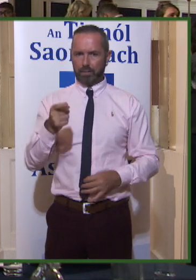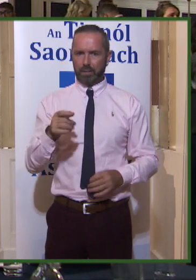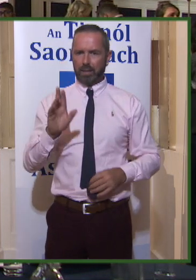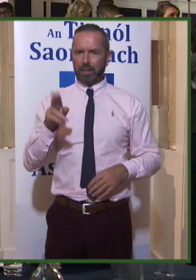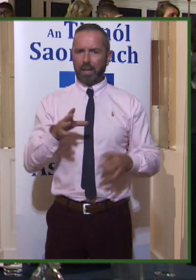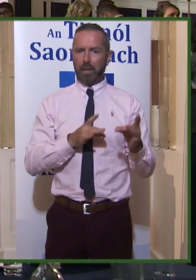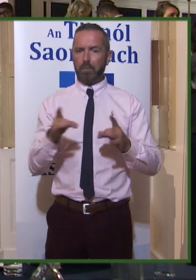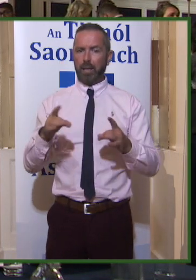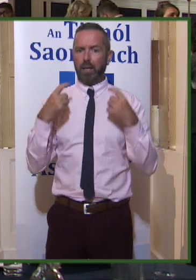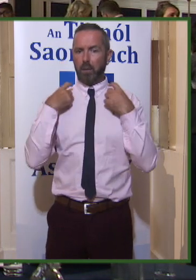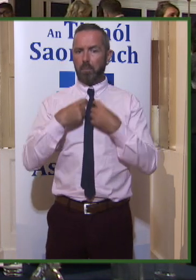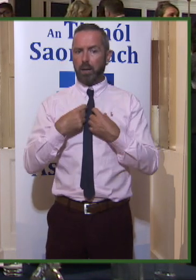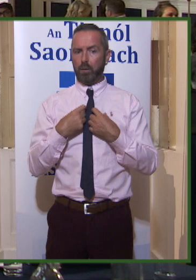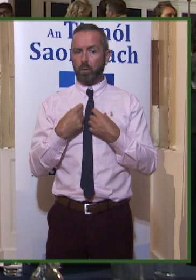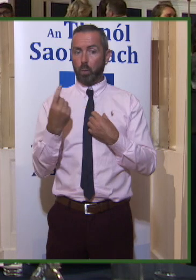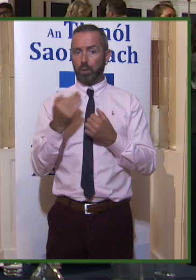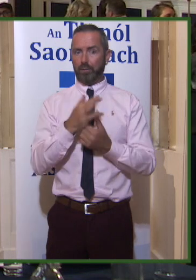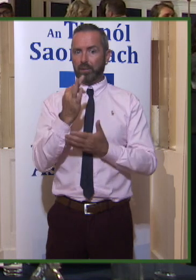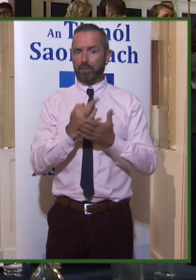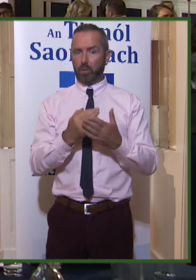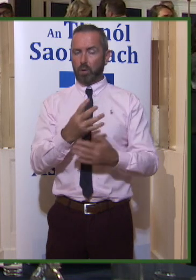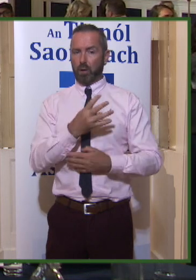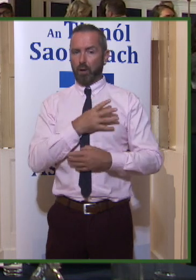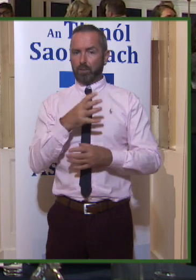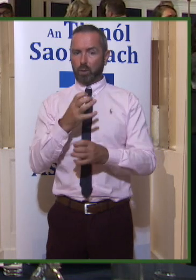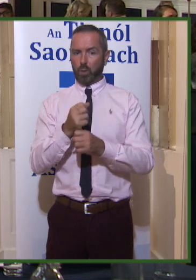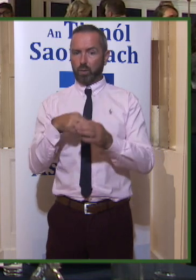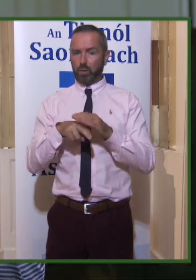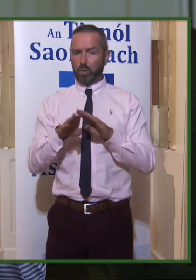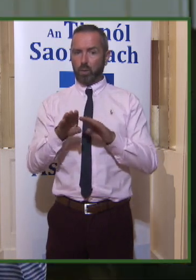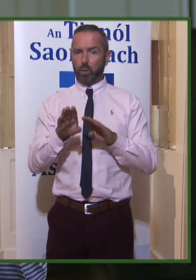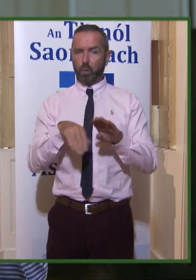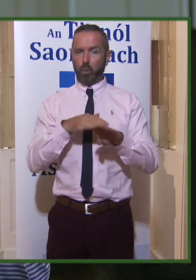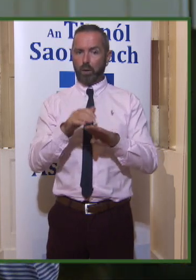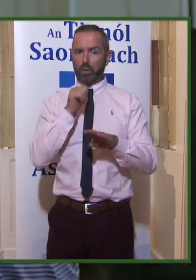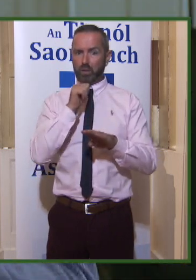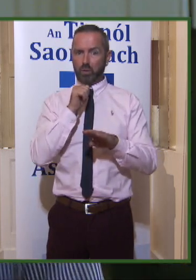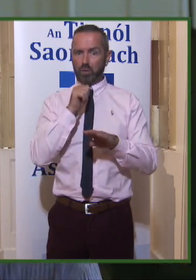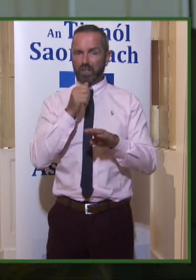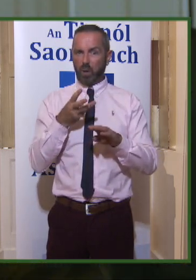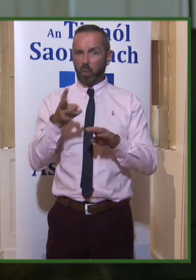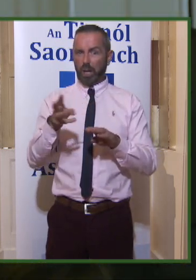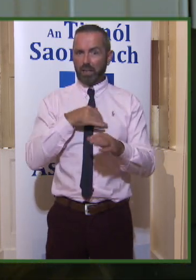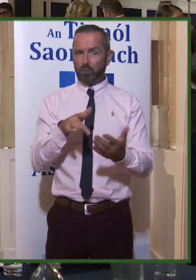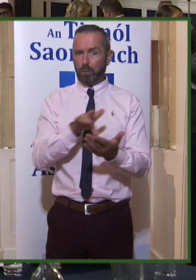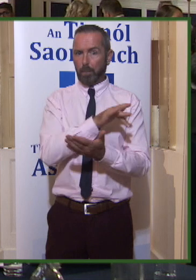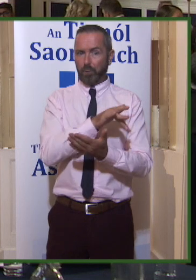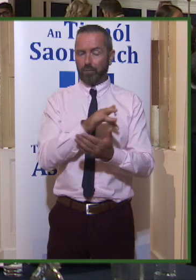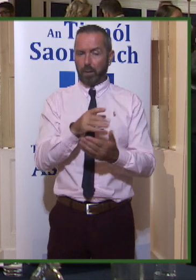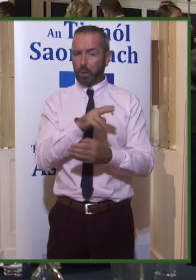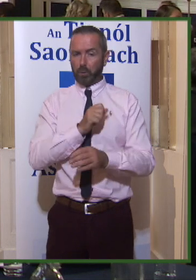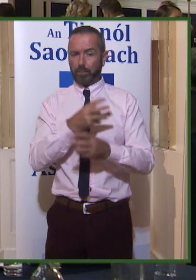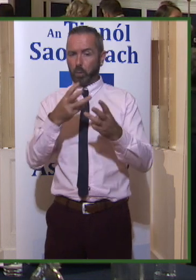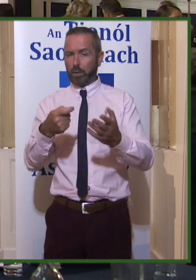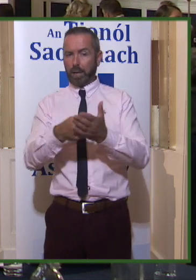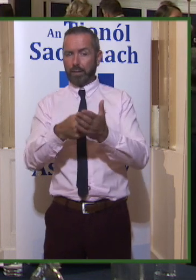make the mayor one of the very few office holders where there is no provision to remove a mayor. I'm just not sure we want to do that. Yeah, and can I just say